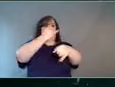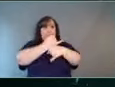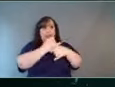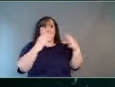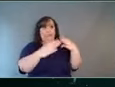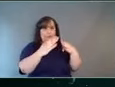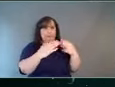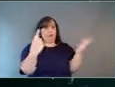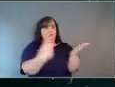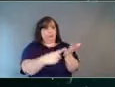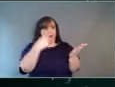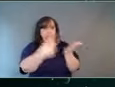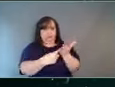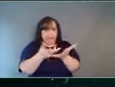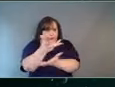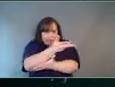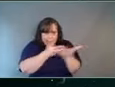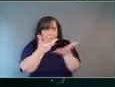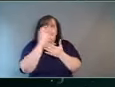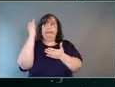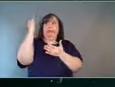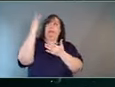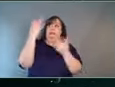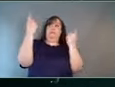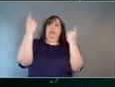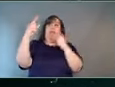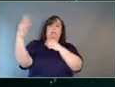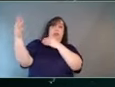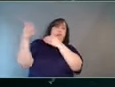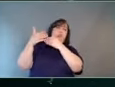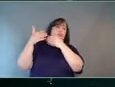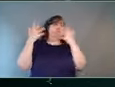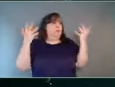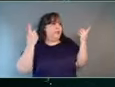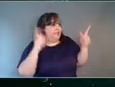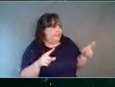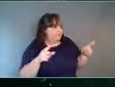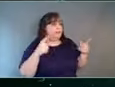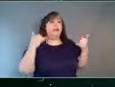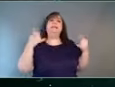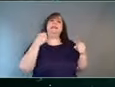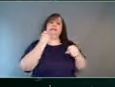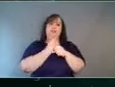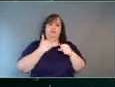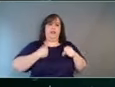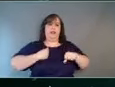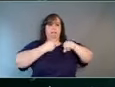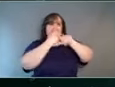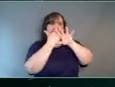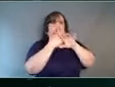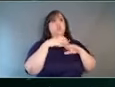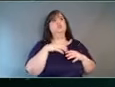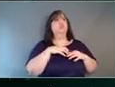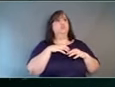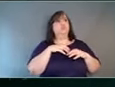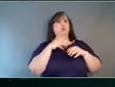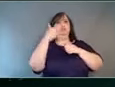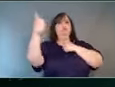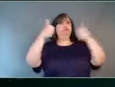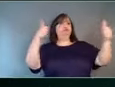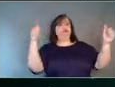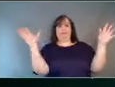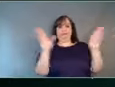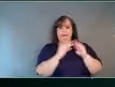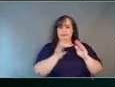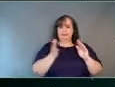posed a hazard to Earth. And then this year, there was a virtual meeting back in April where there was an exercise with